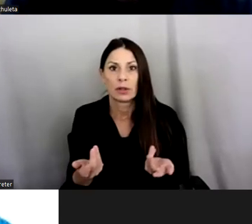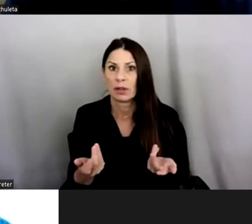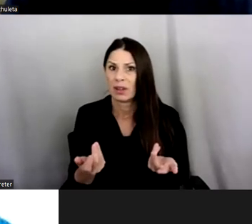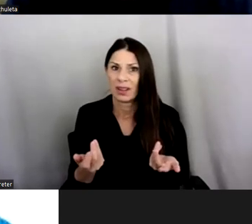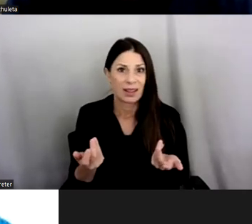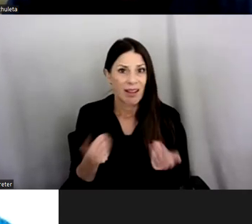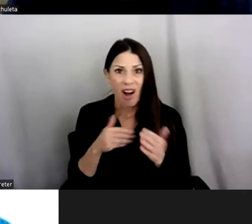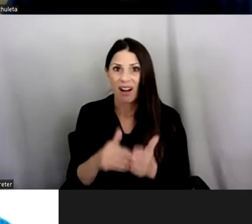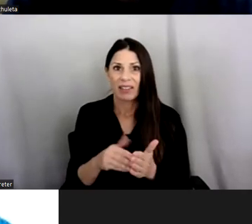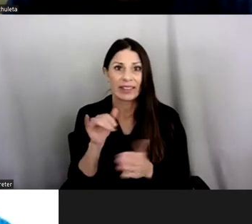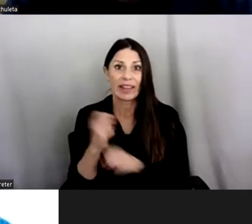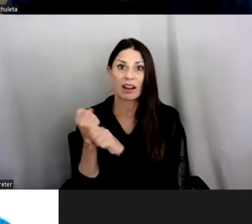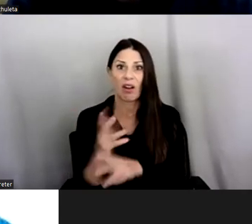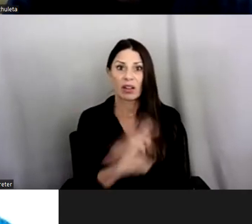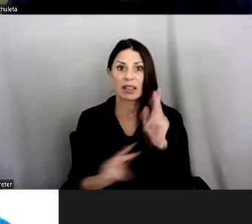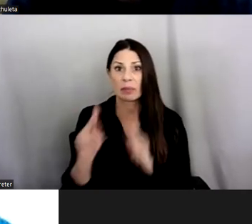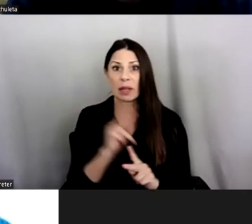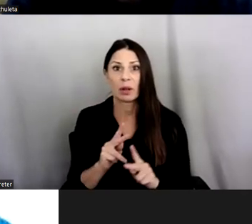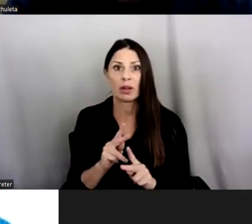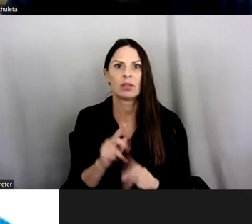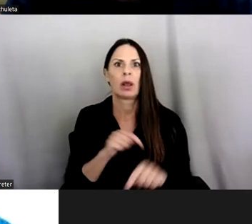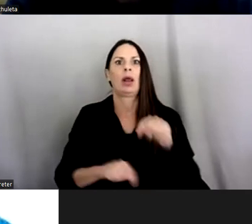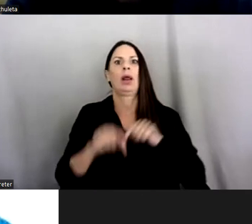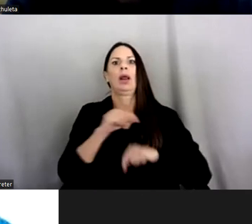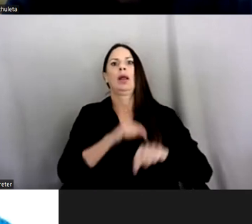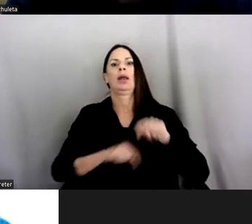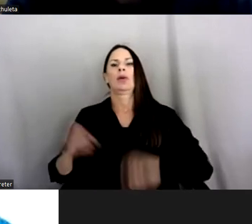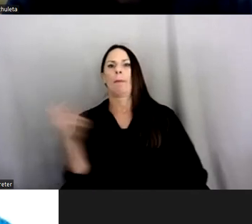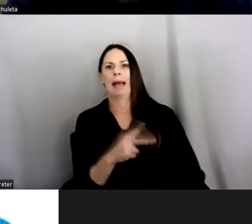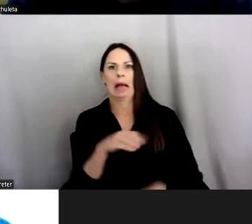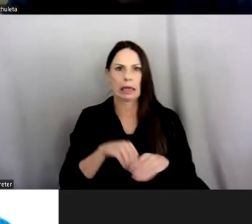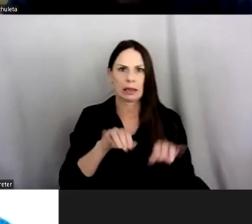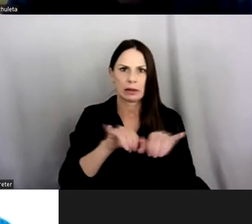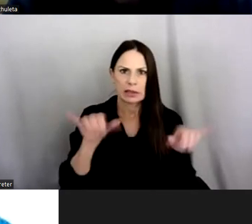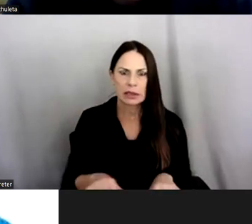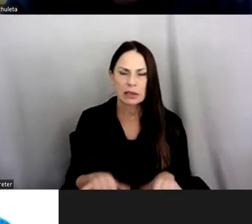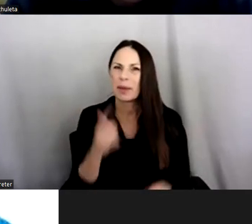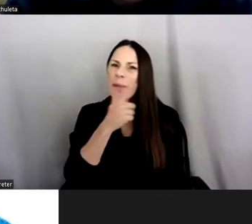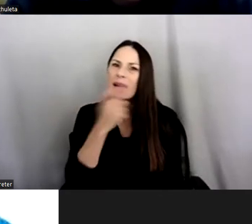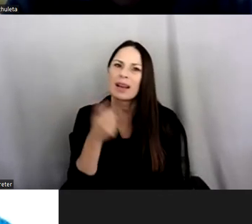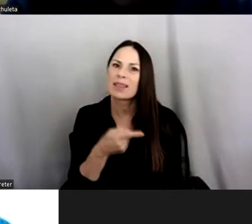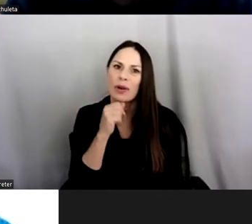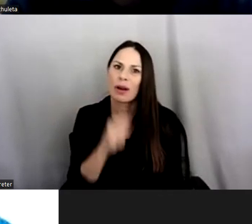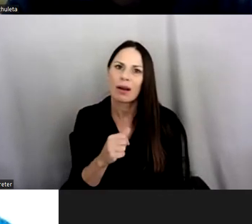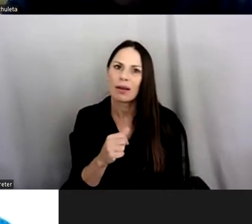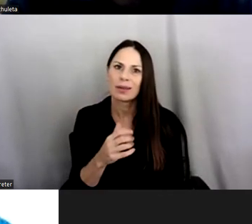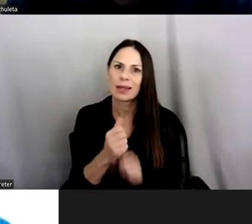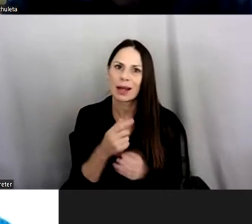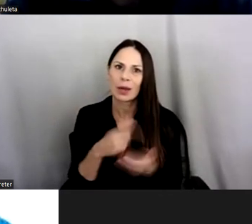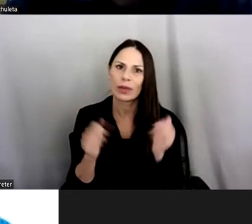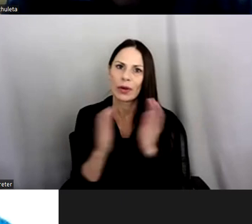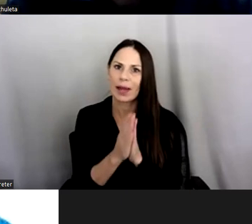this causes people to reviticize back into systems because they're not getting what they're asking